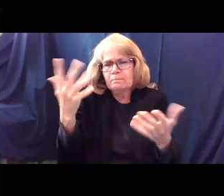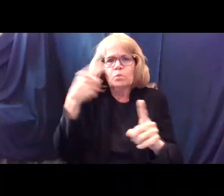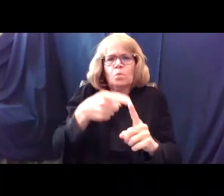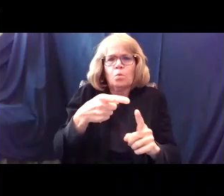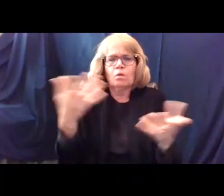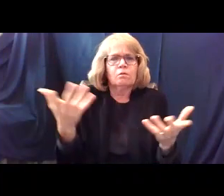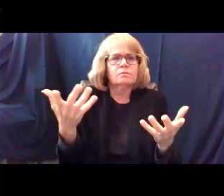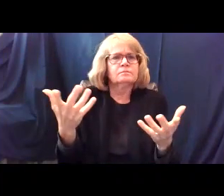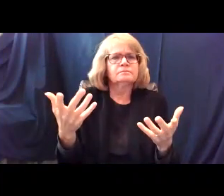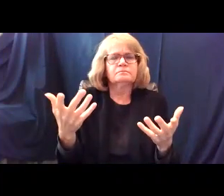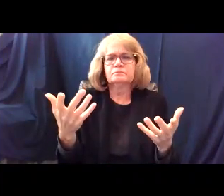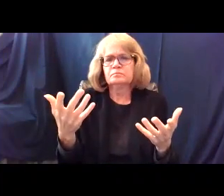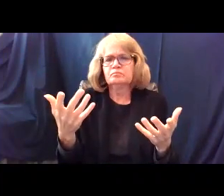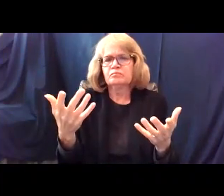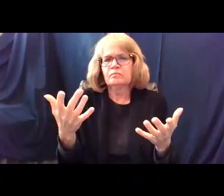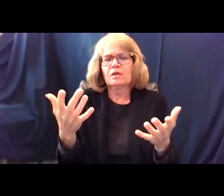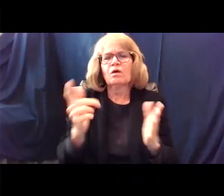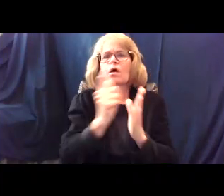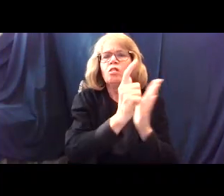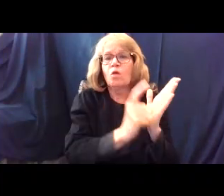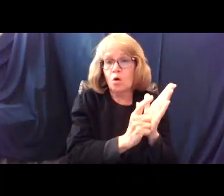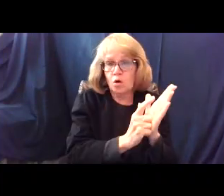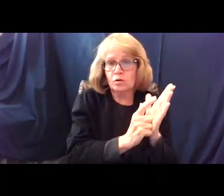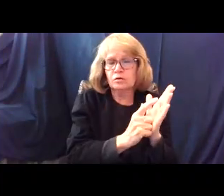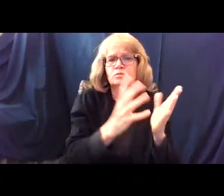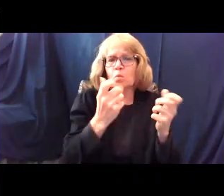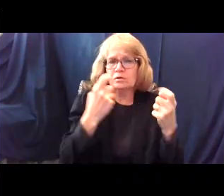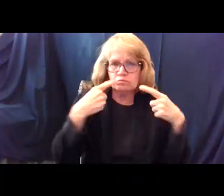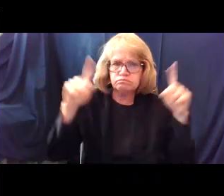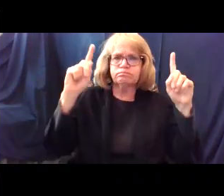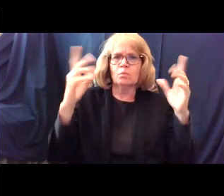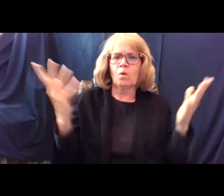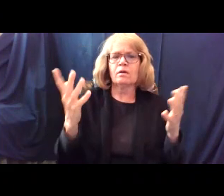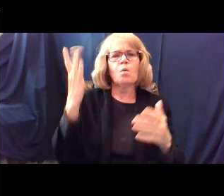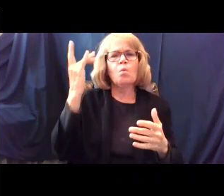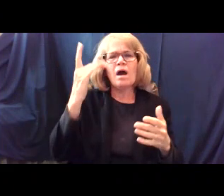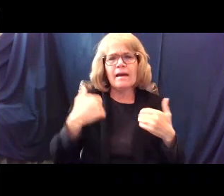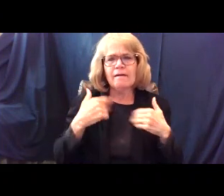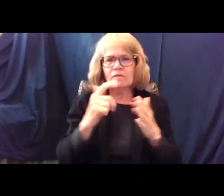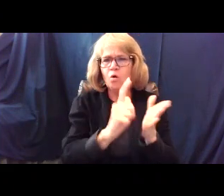What are our laws seeking to accomplish? Why do we have them?